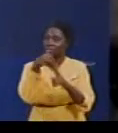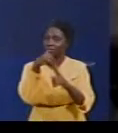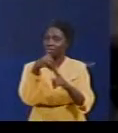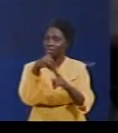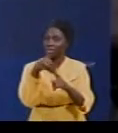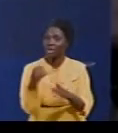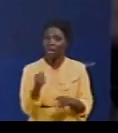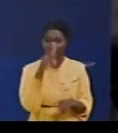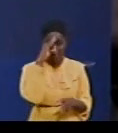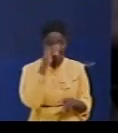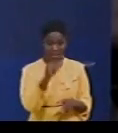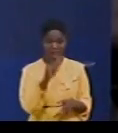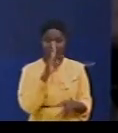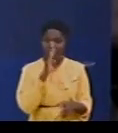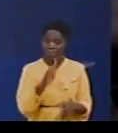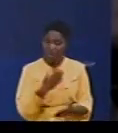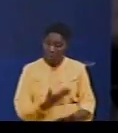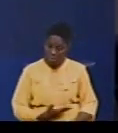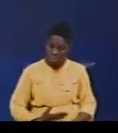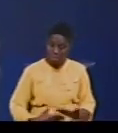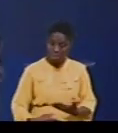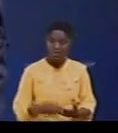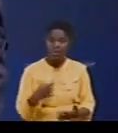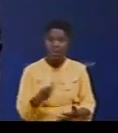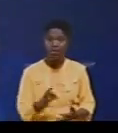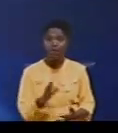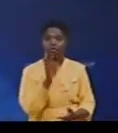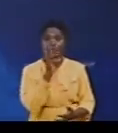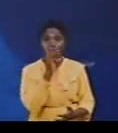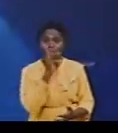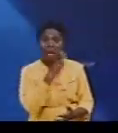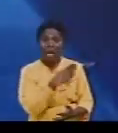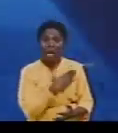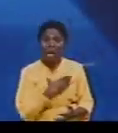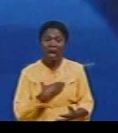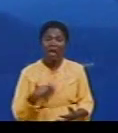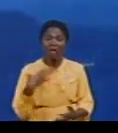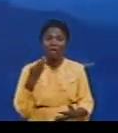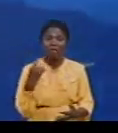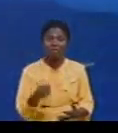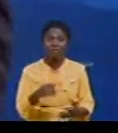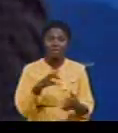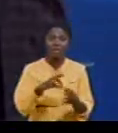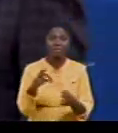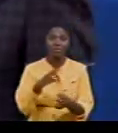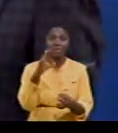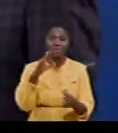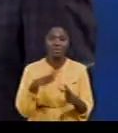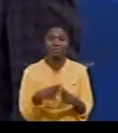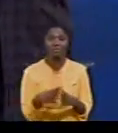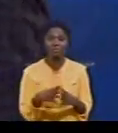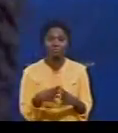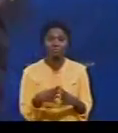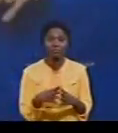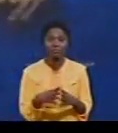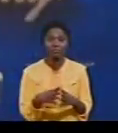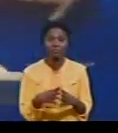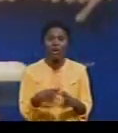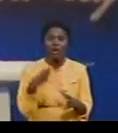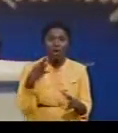a man be born of water and of the Spirit,